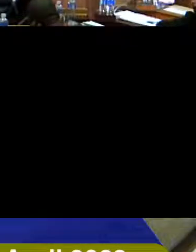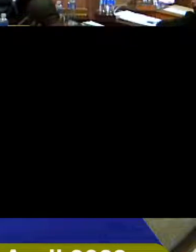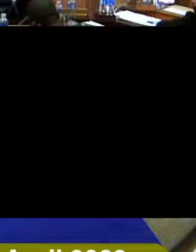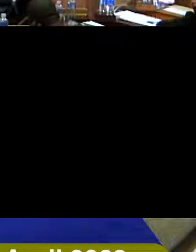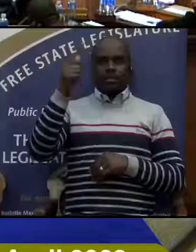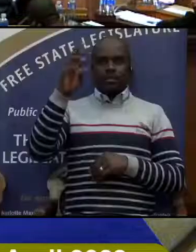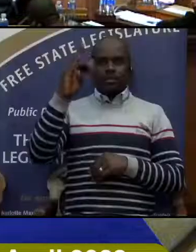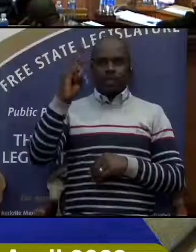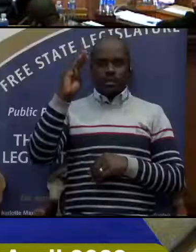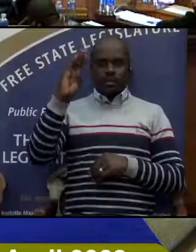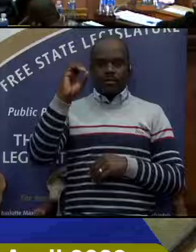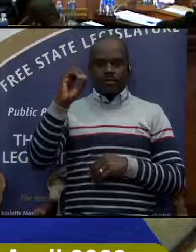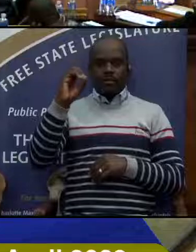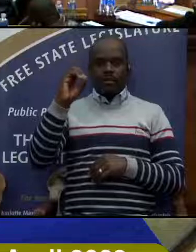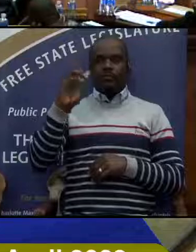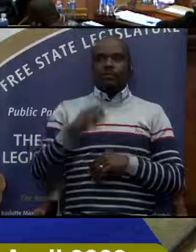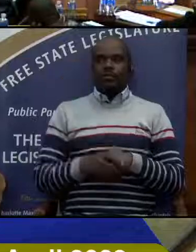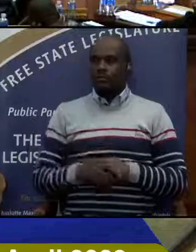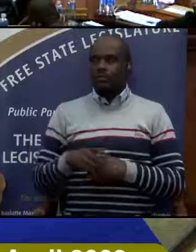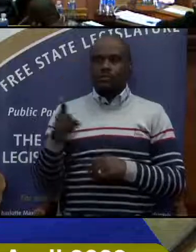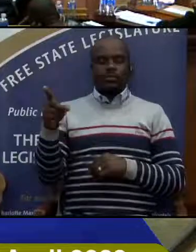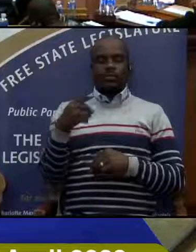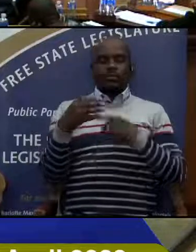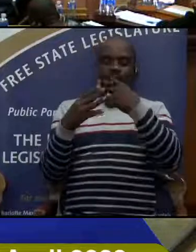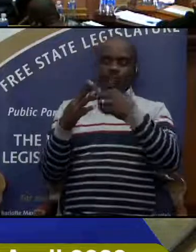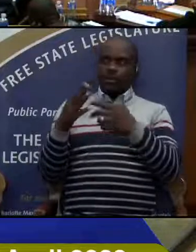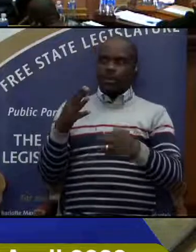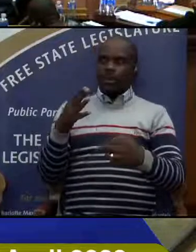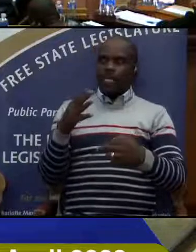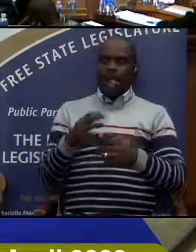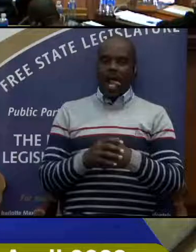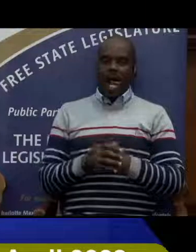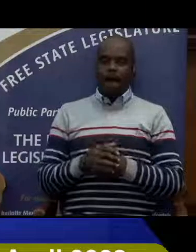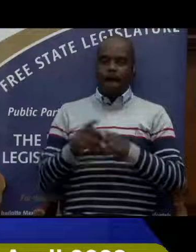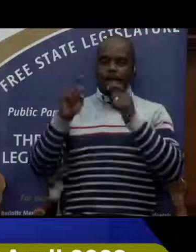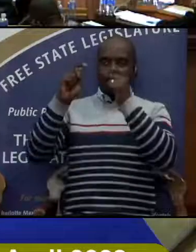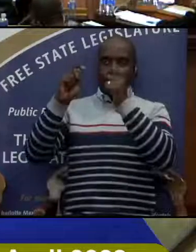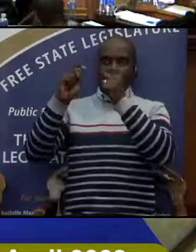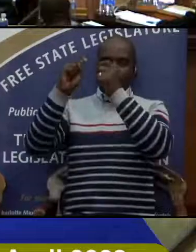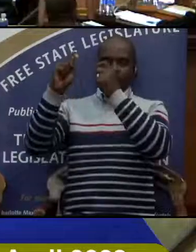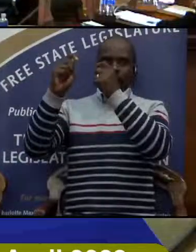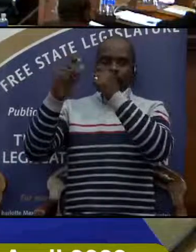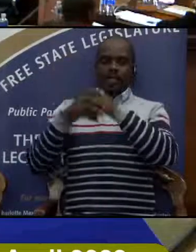Mthombo, and many others would be DA members.